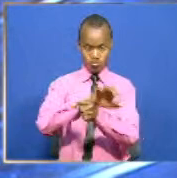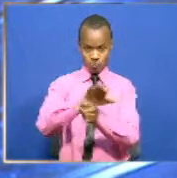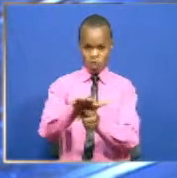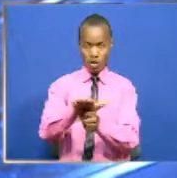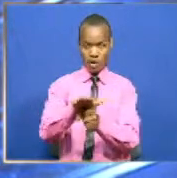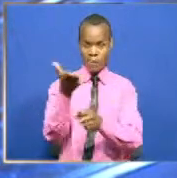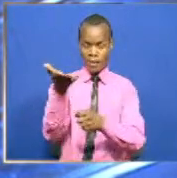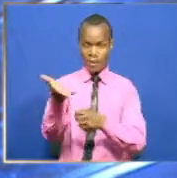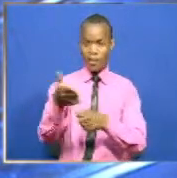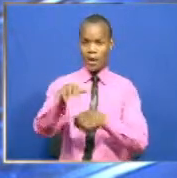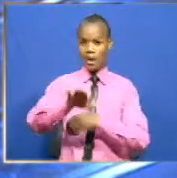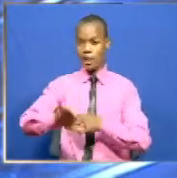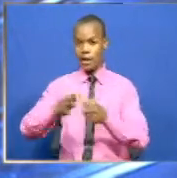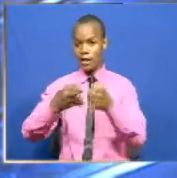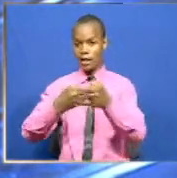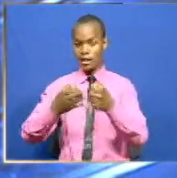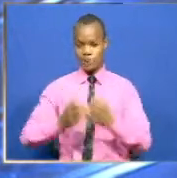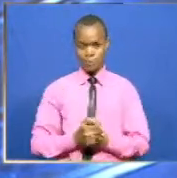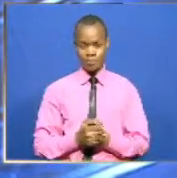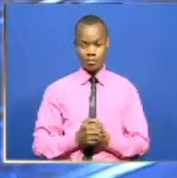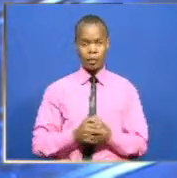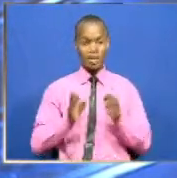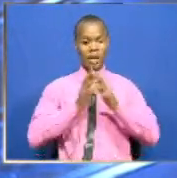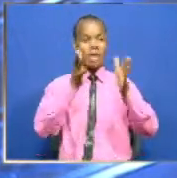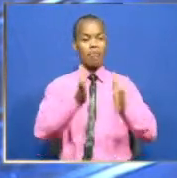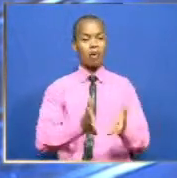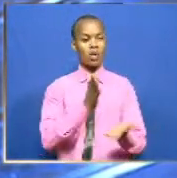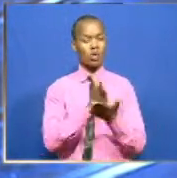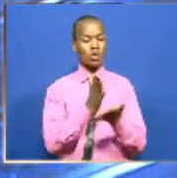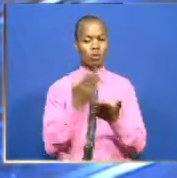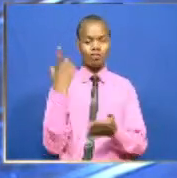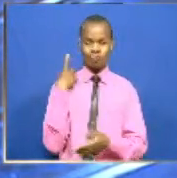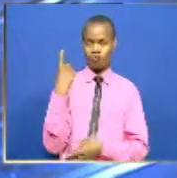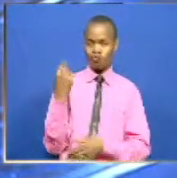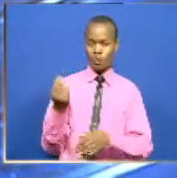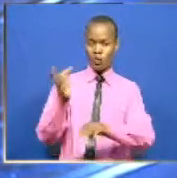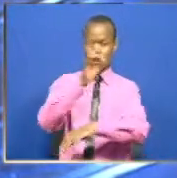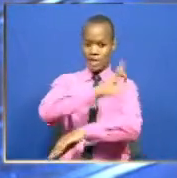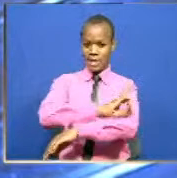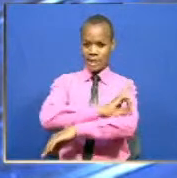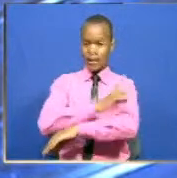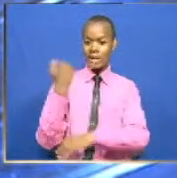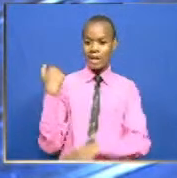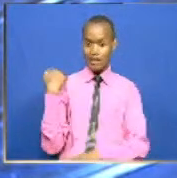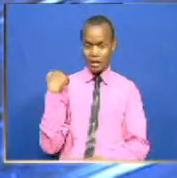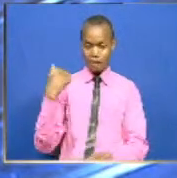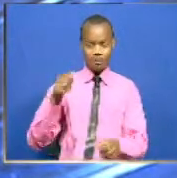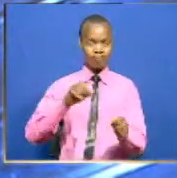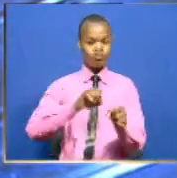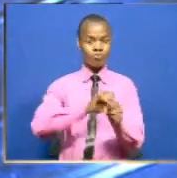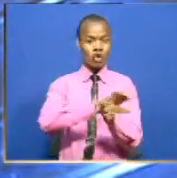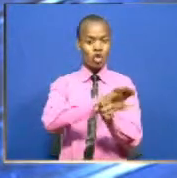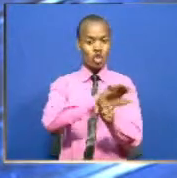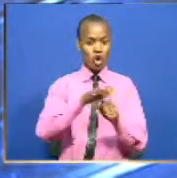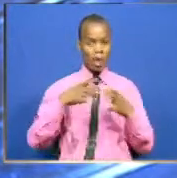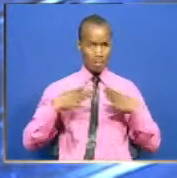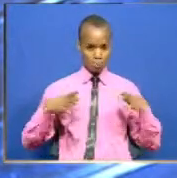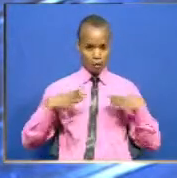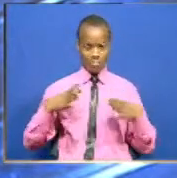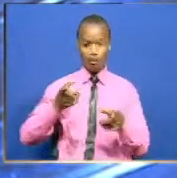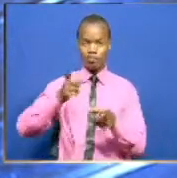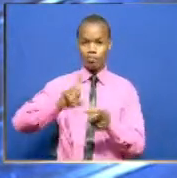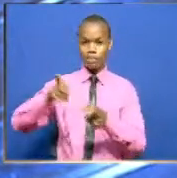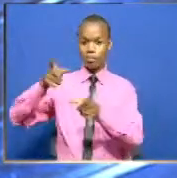COVID-19. Muchuma, we have seen over the last couple of days the numbers of infections keep rising,